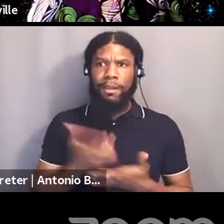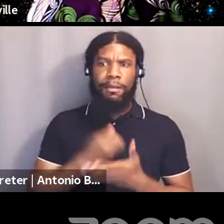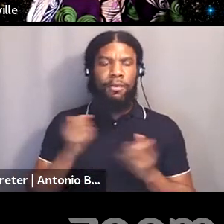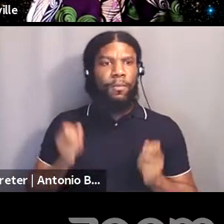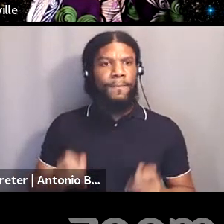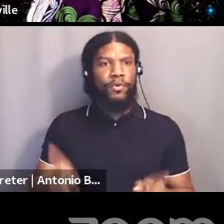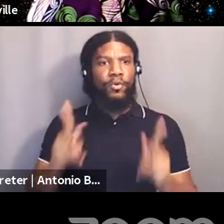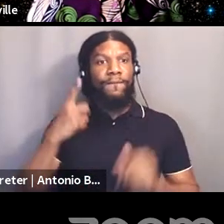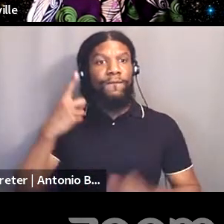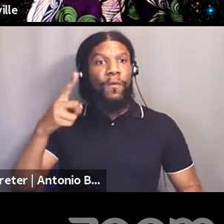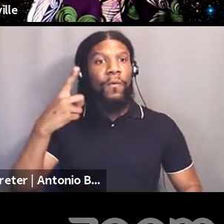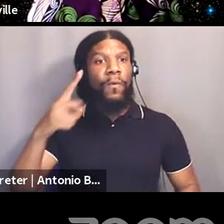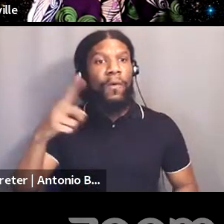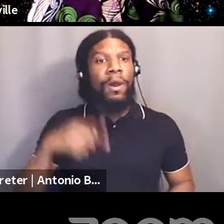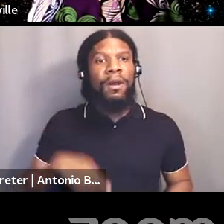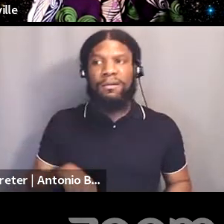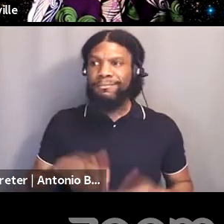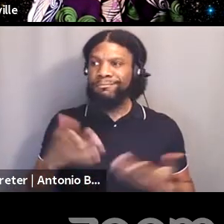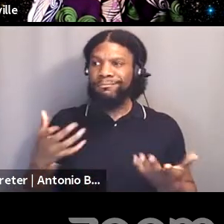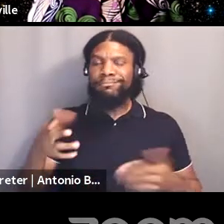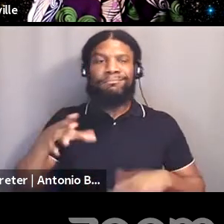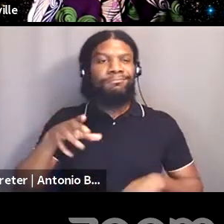opportunity for